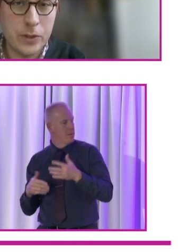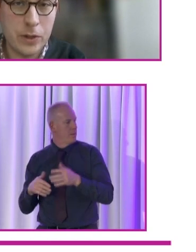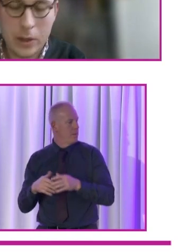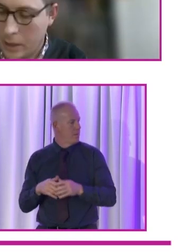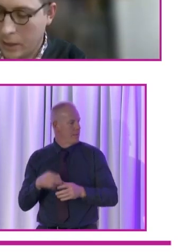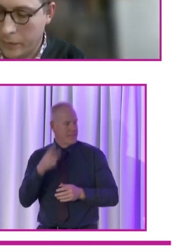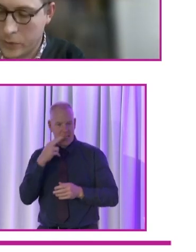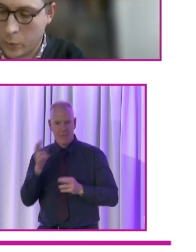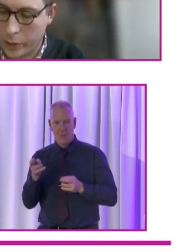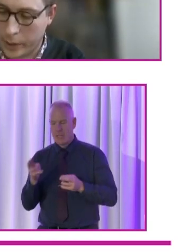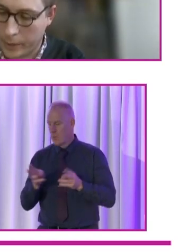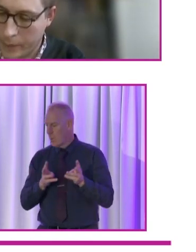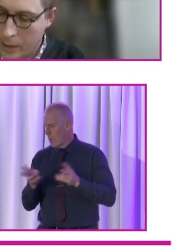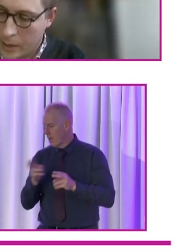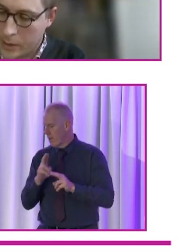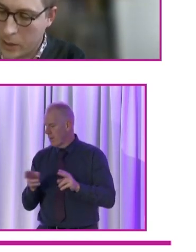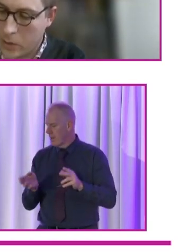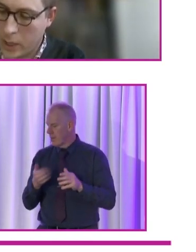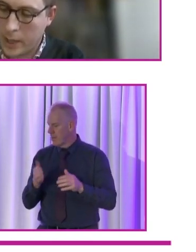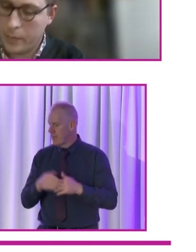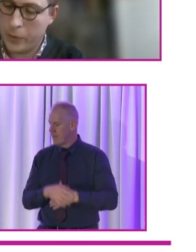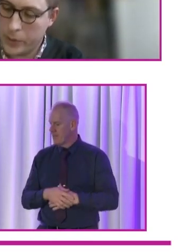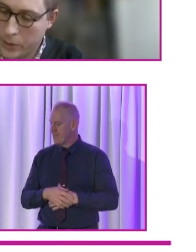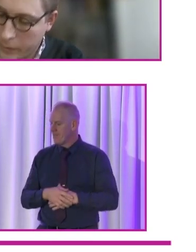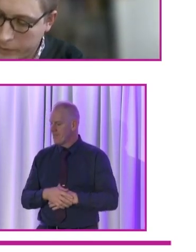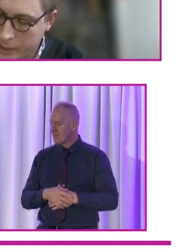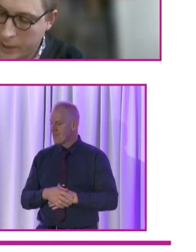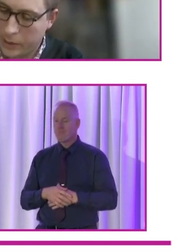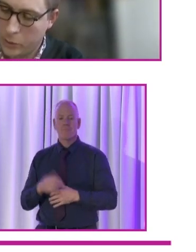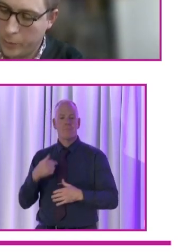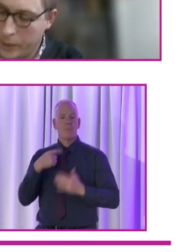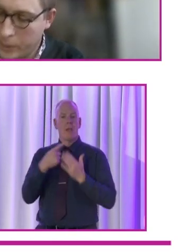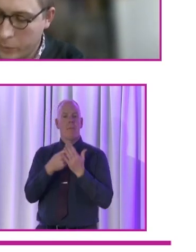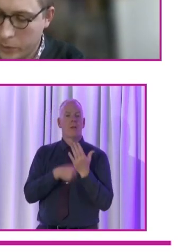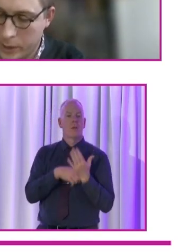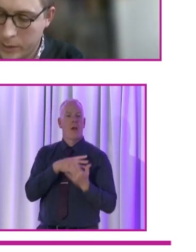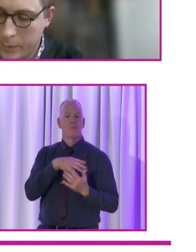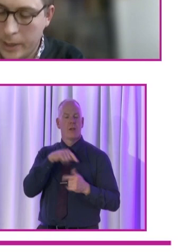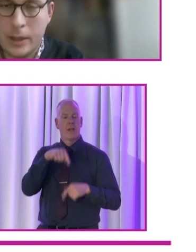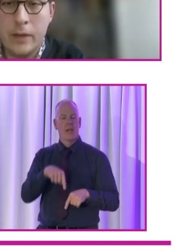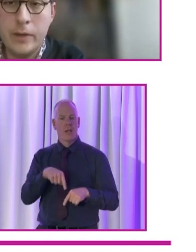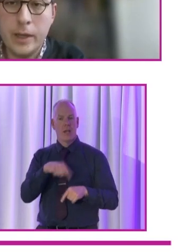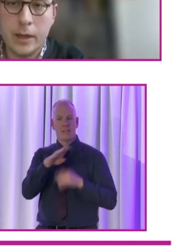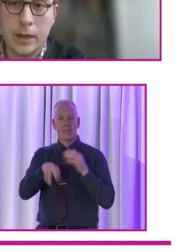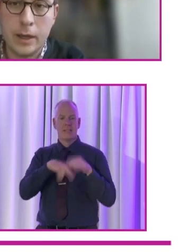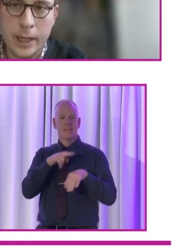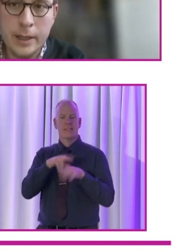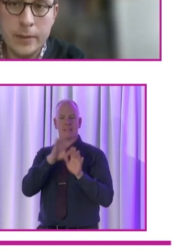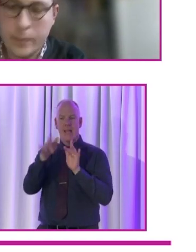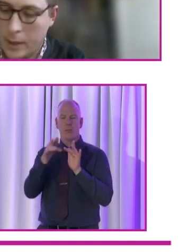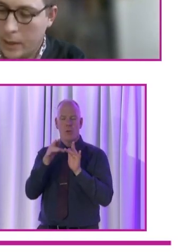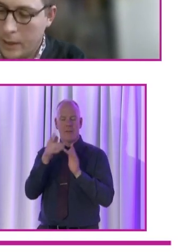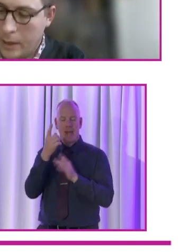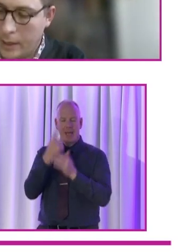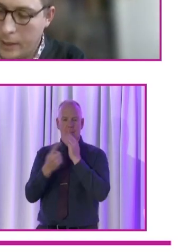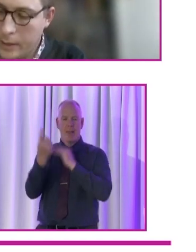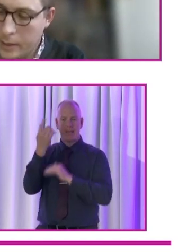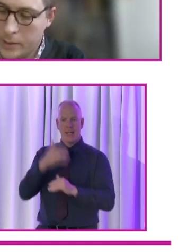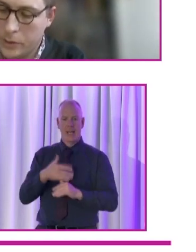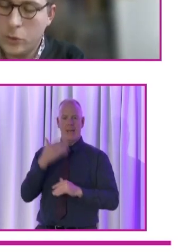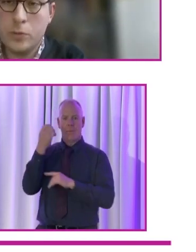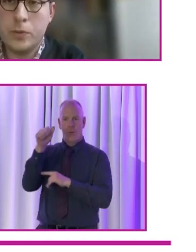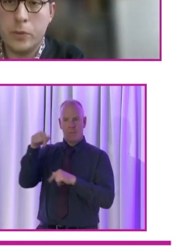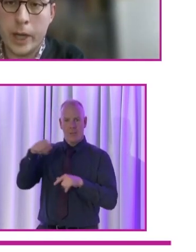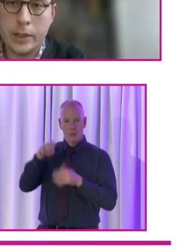see if it's working. So I'm policy officer at the European Network on Independent Living, INIA.